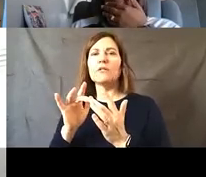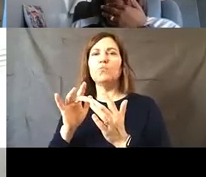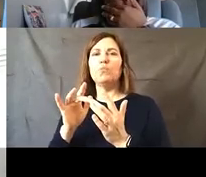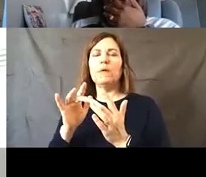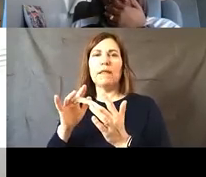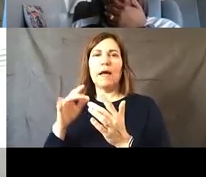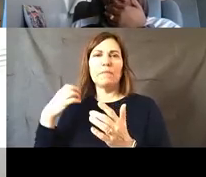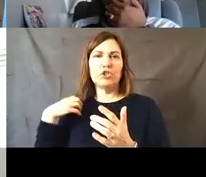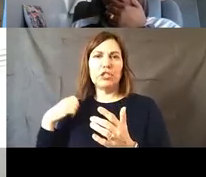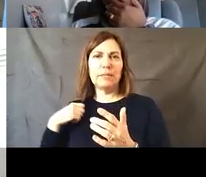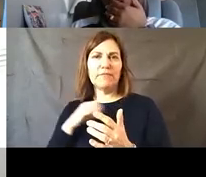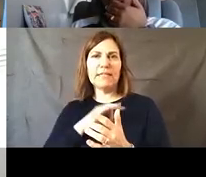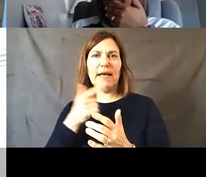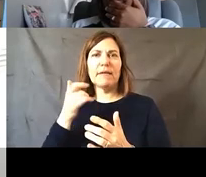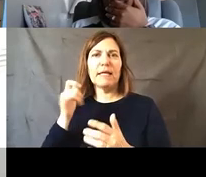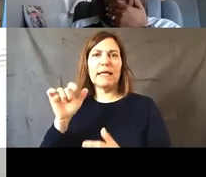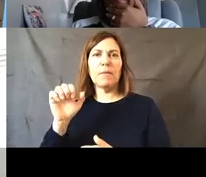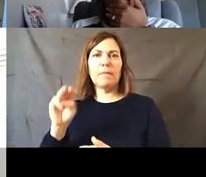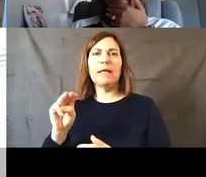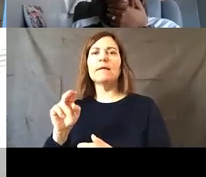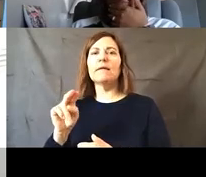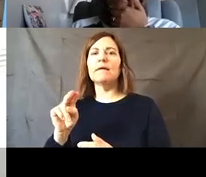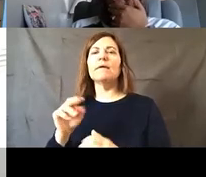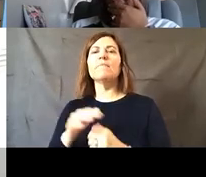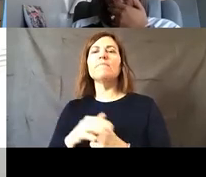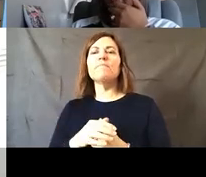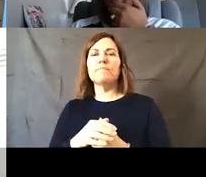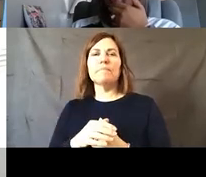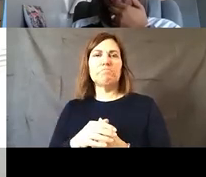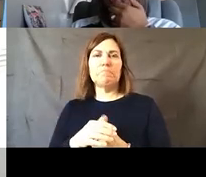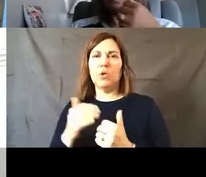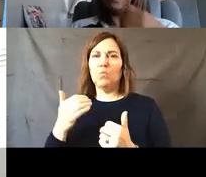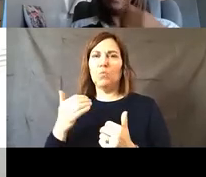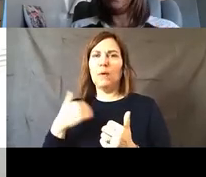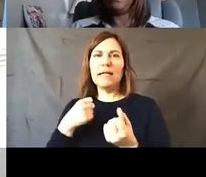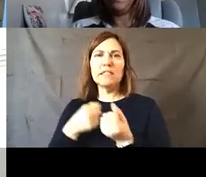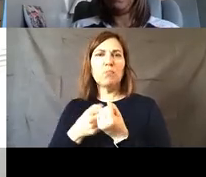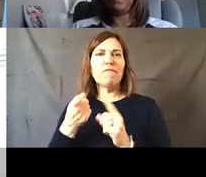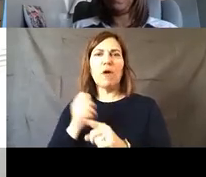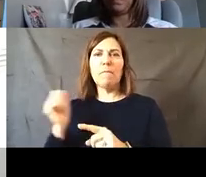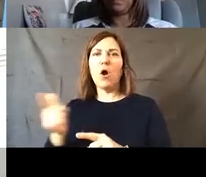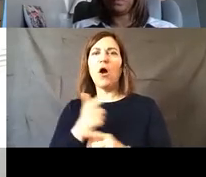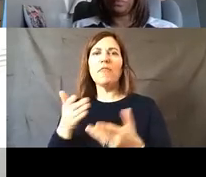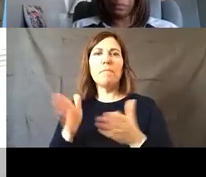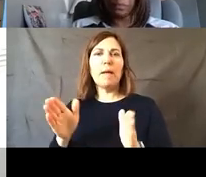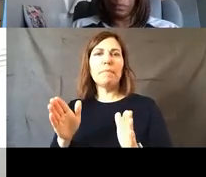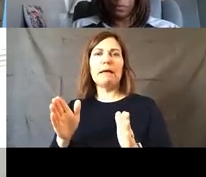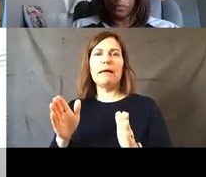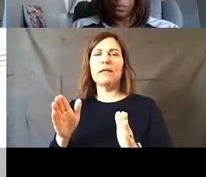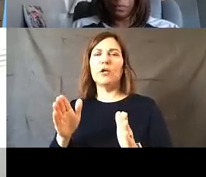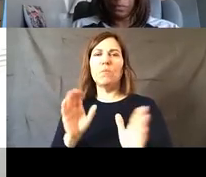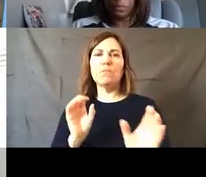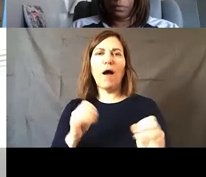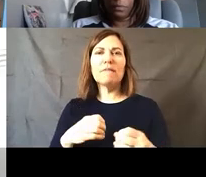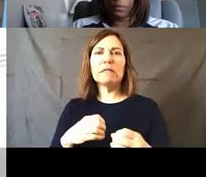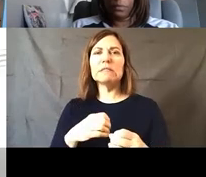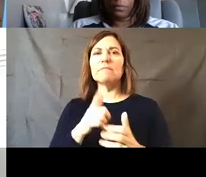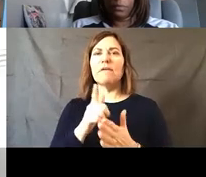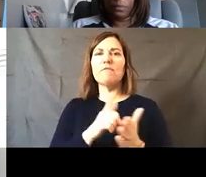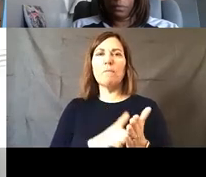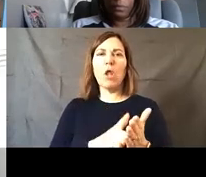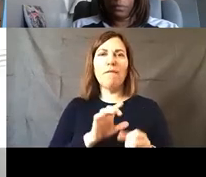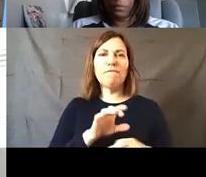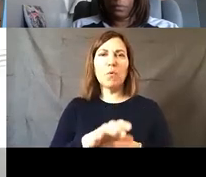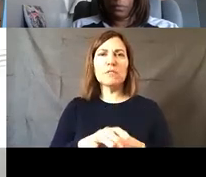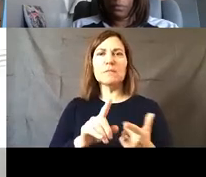Had immediate support from all public offices, from law enforcement, from Detective